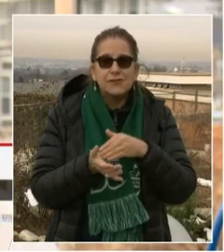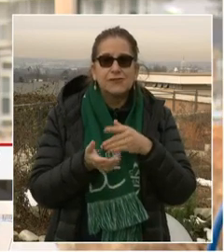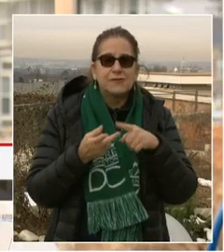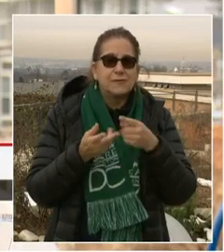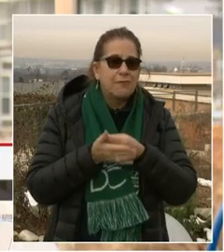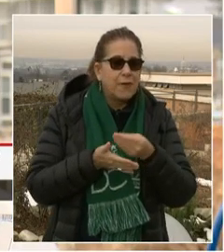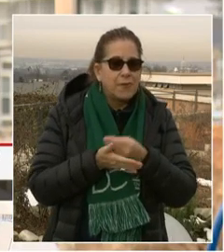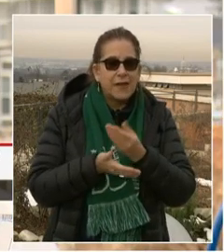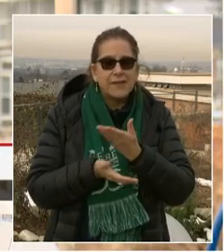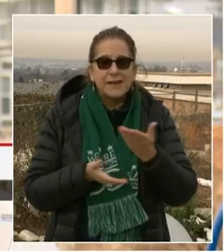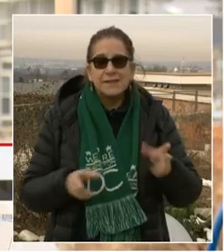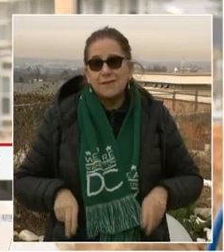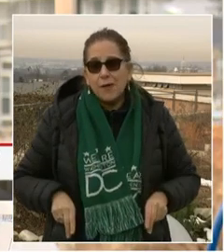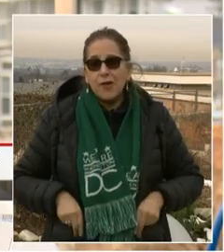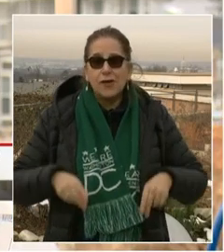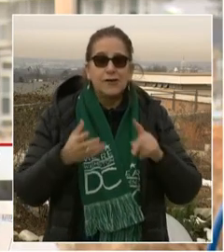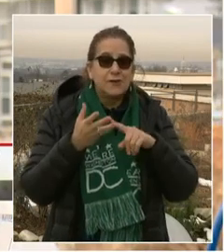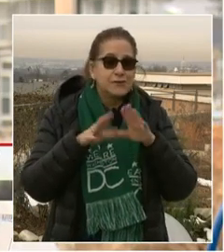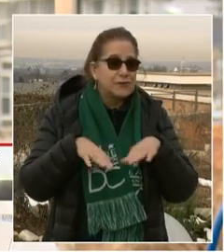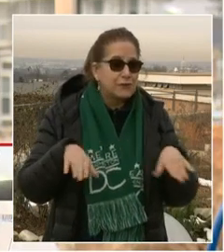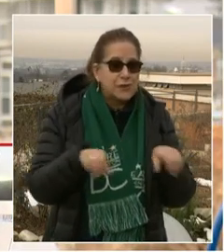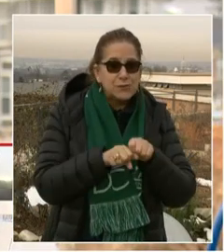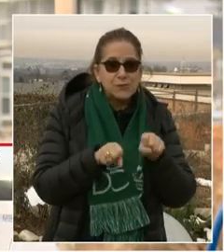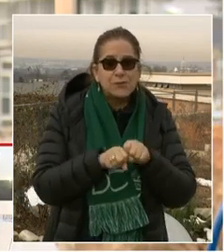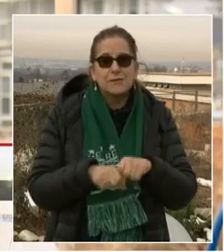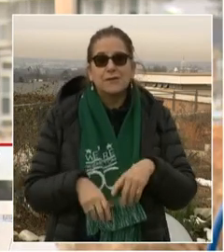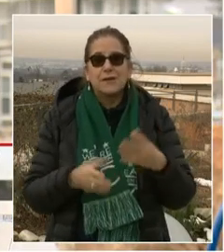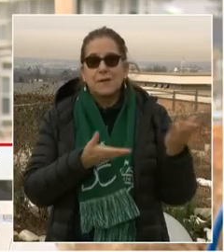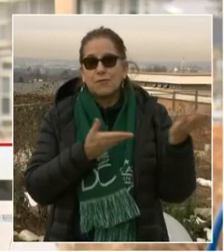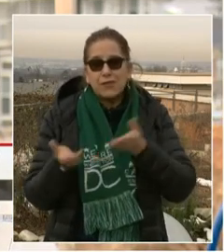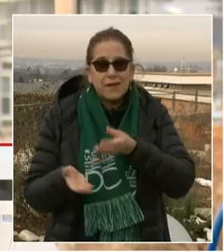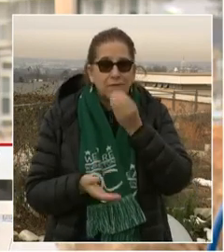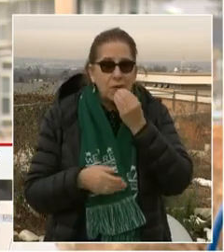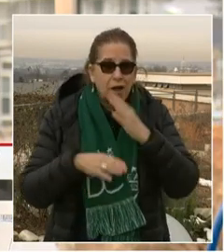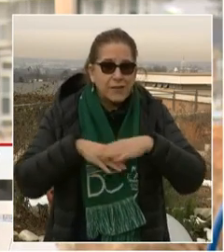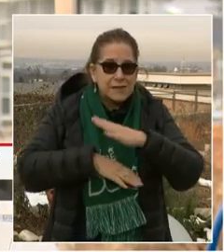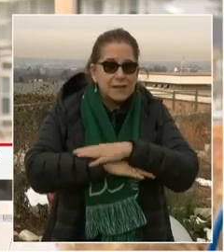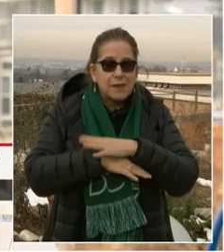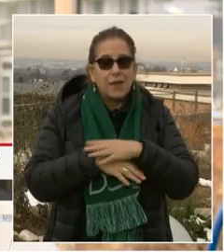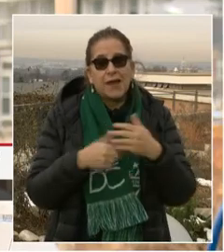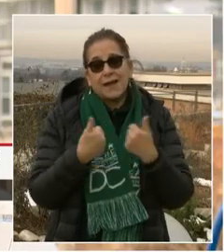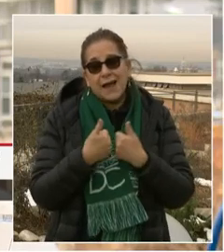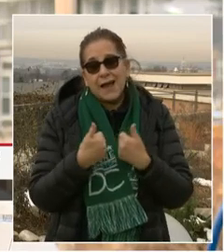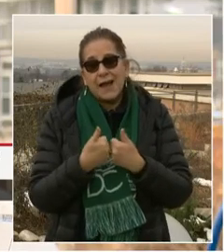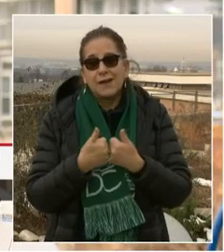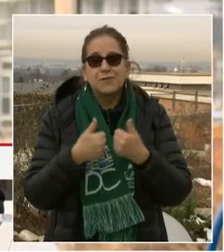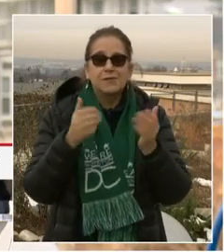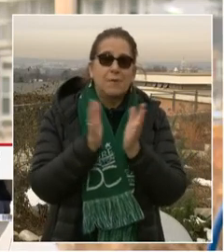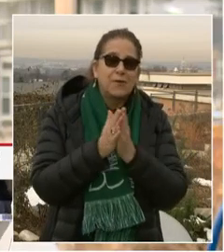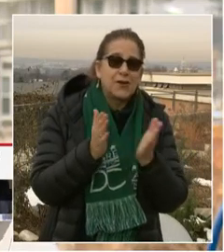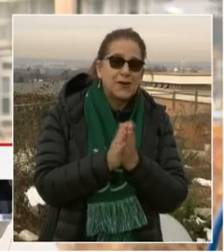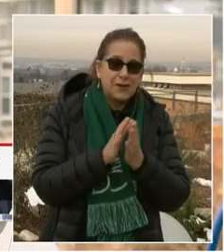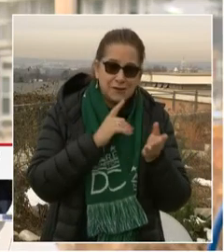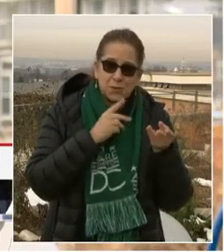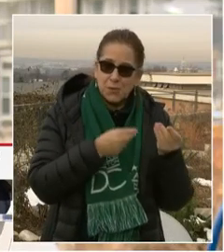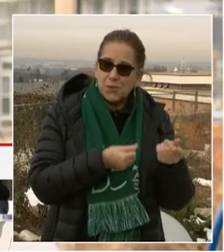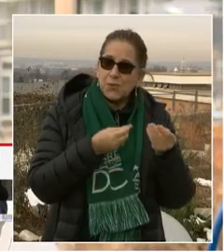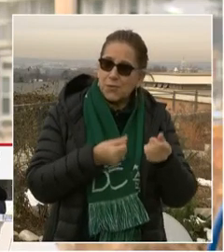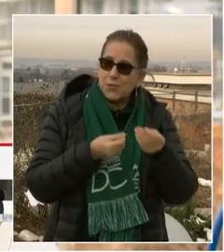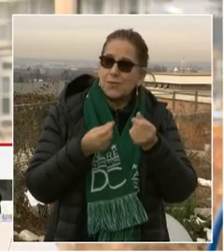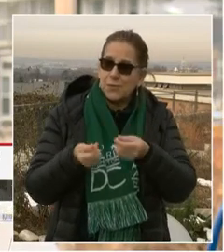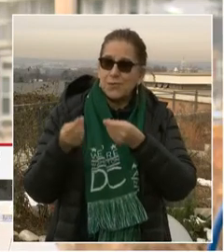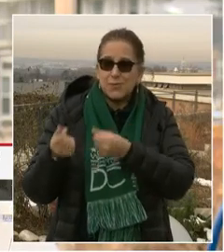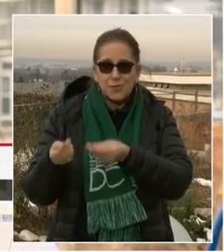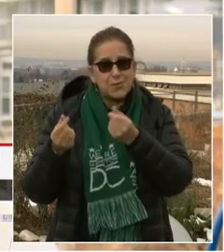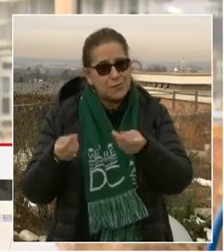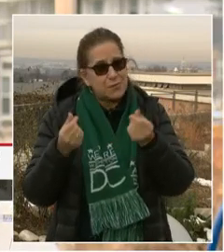games, books, adventures, all of those things can be dealt with this